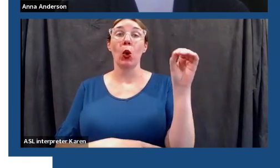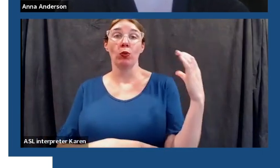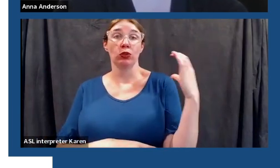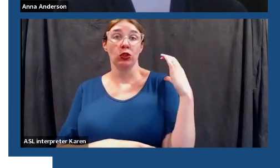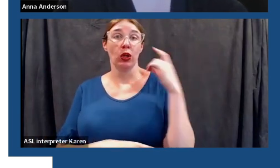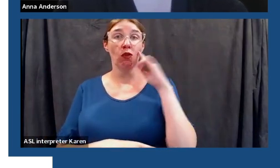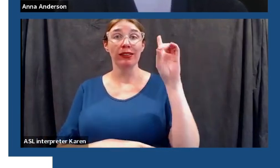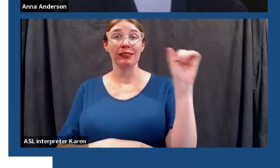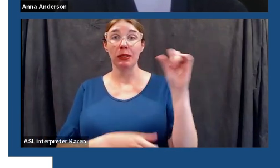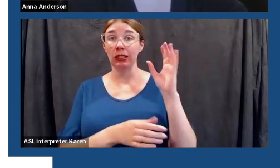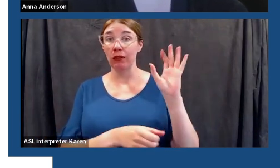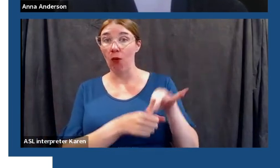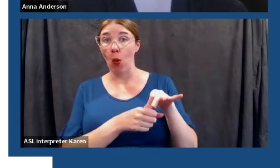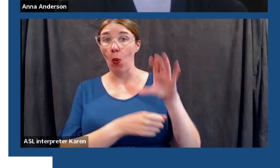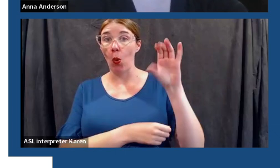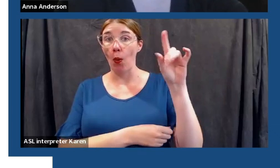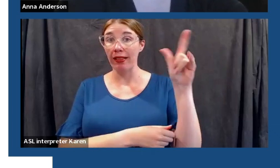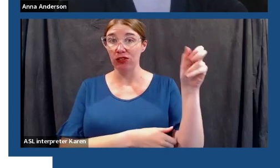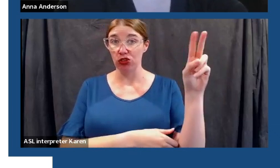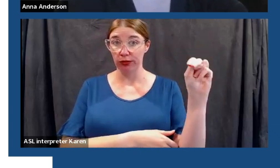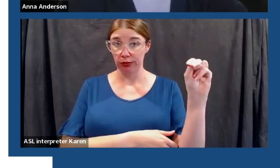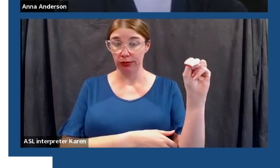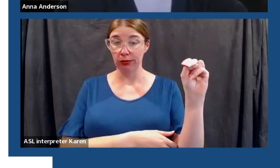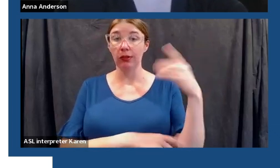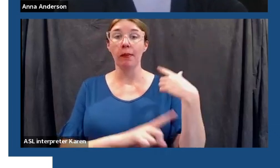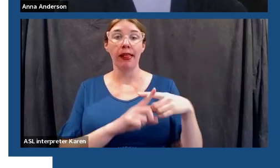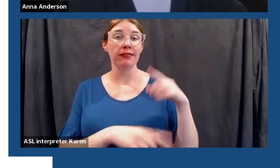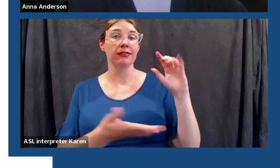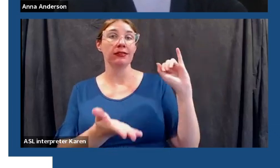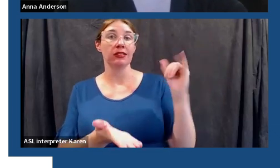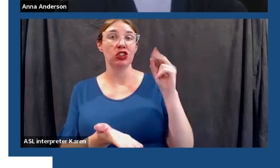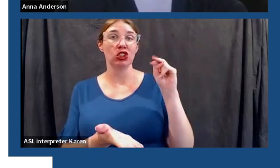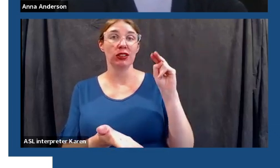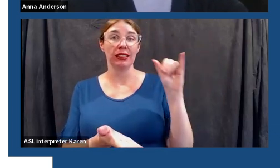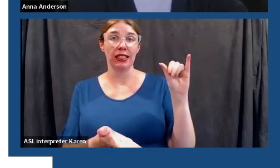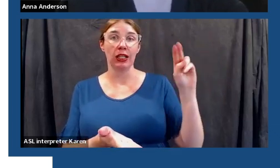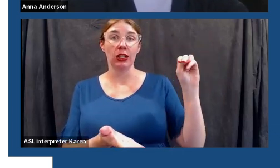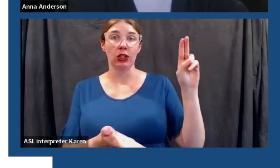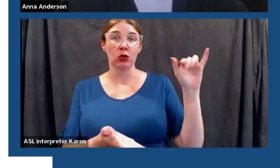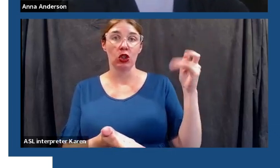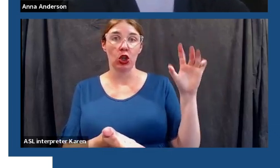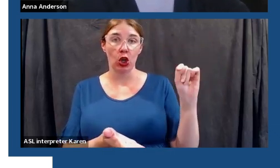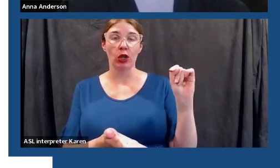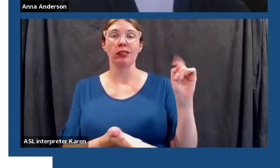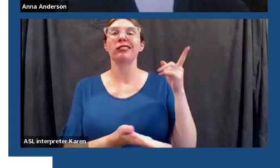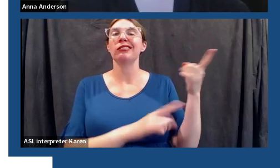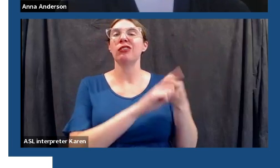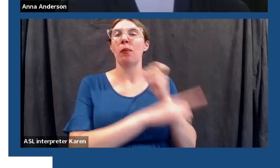Vote Coalition, in addition to Jenny Nugert from the Board for People with Developmental